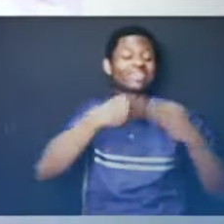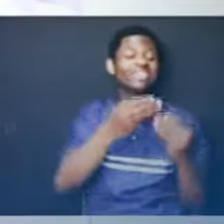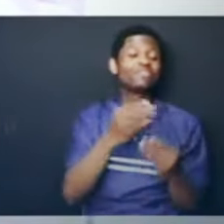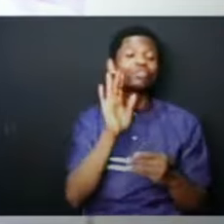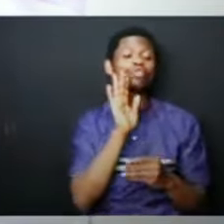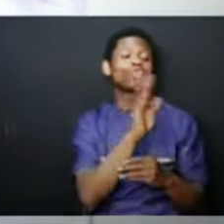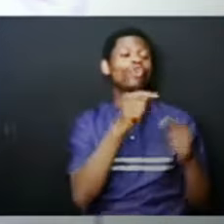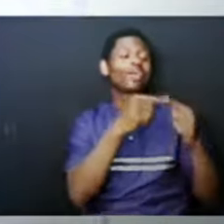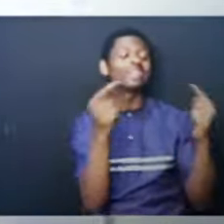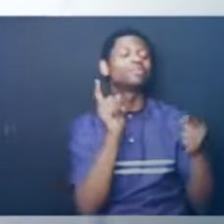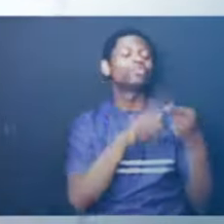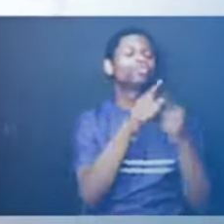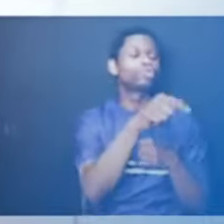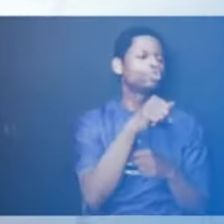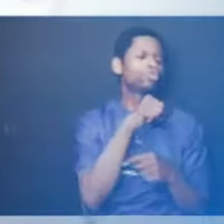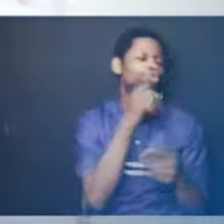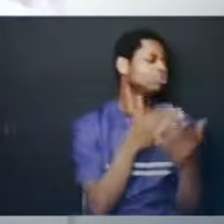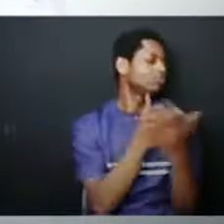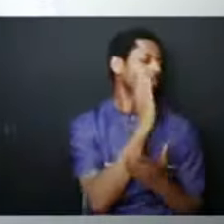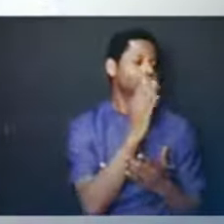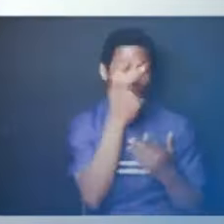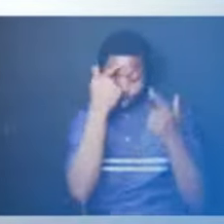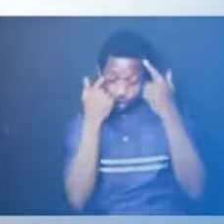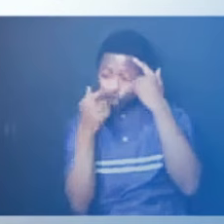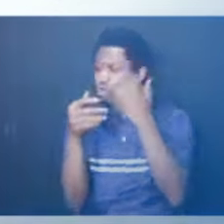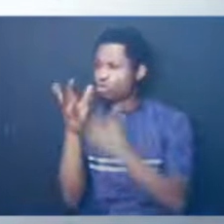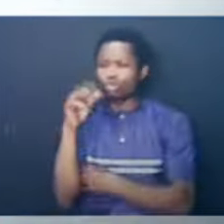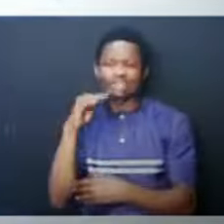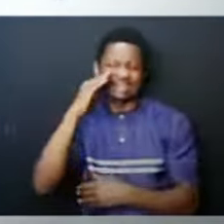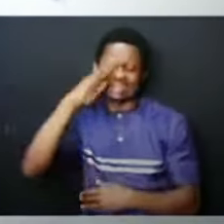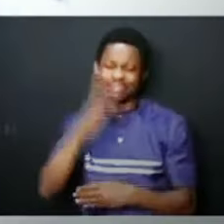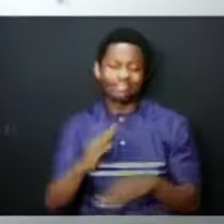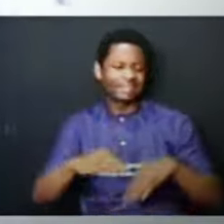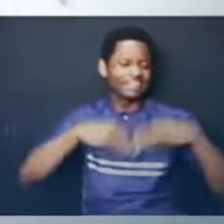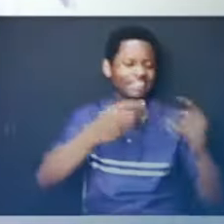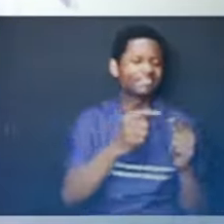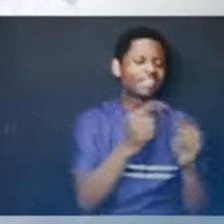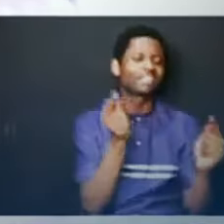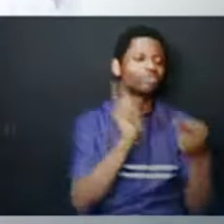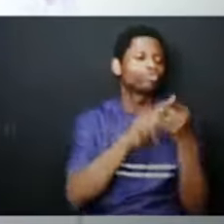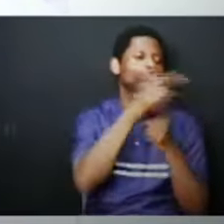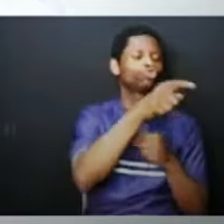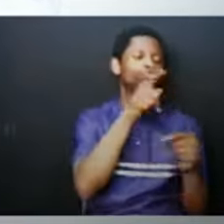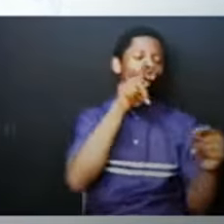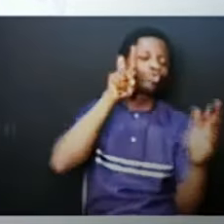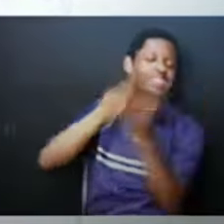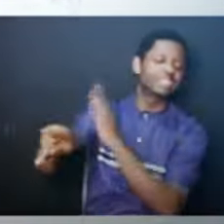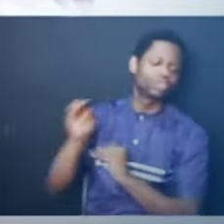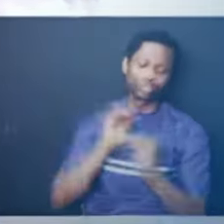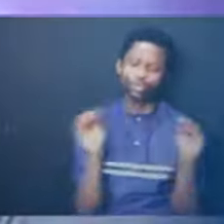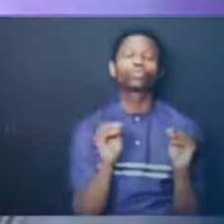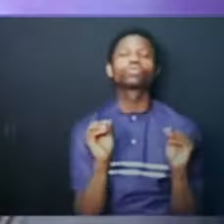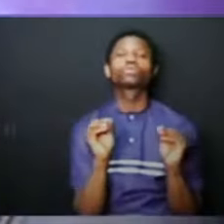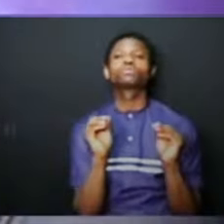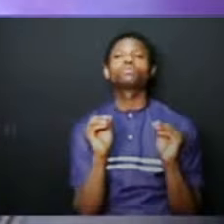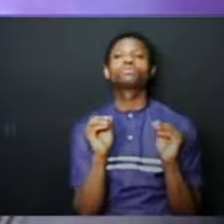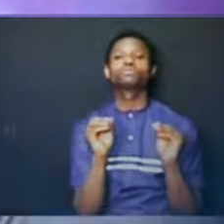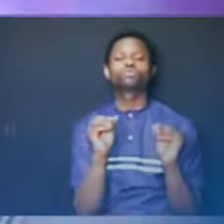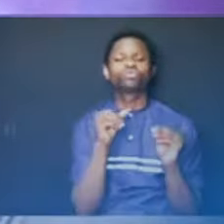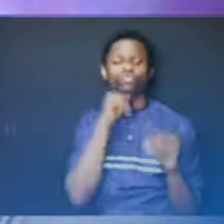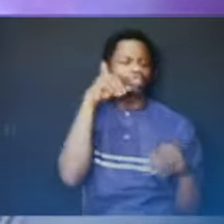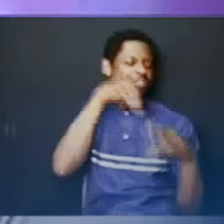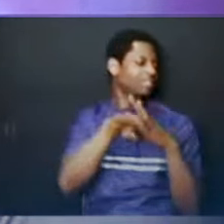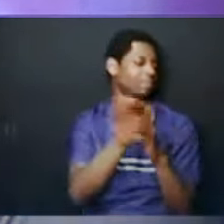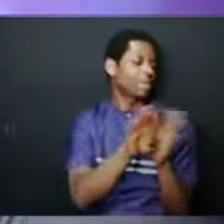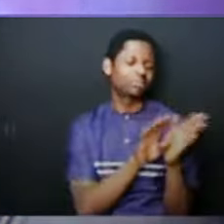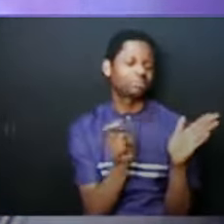ɛyɛ w'ani soɔ no ɛnie hwɛ onyame ɔmfa watamfo nhyɛ wo nsa sɛ yɛ deɛ wopɛ sɛ sɛ ɔno ɛne awerɛtɔ wɔ no. And that is not scripture.